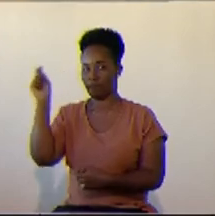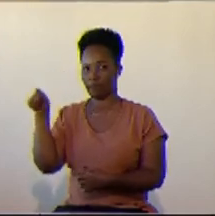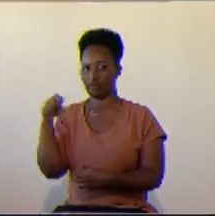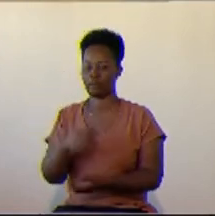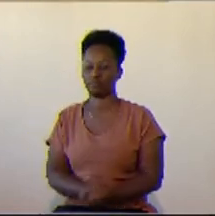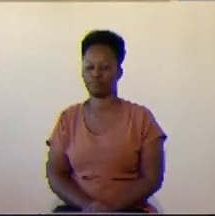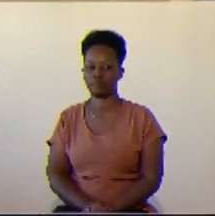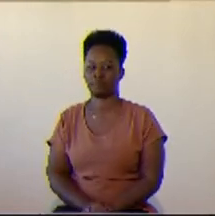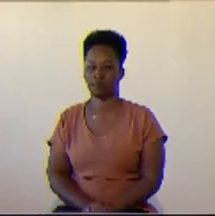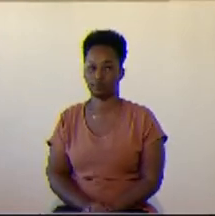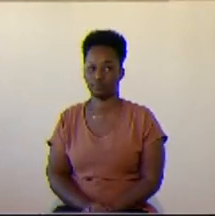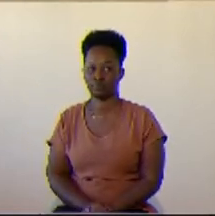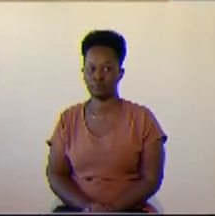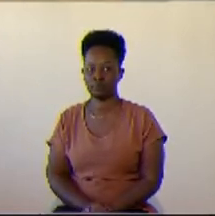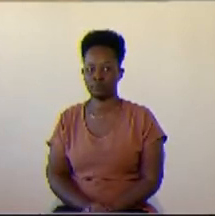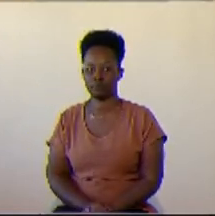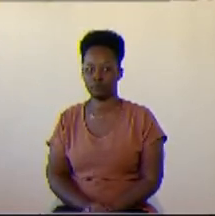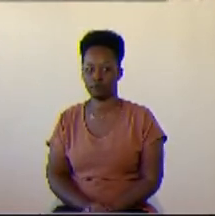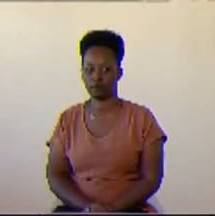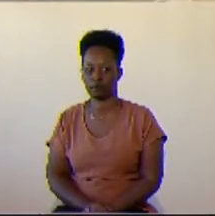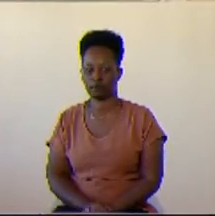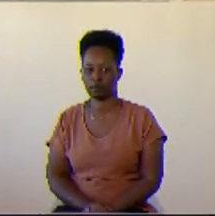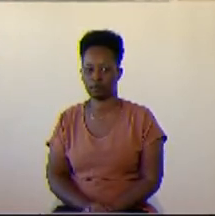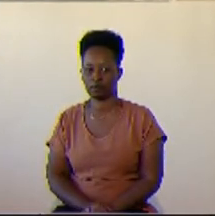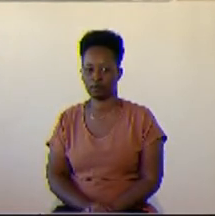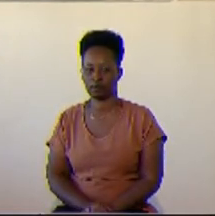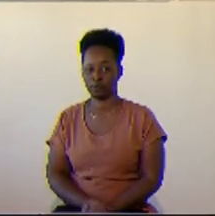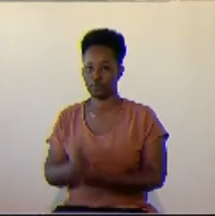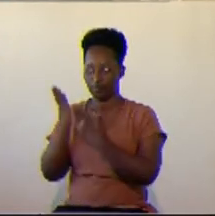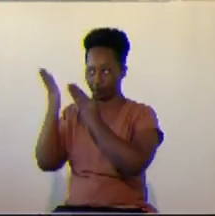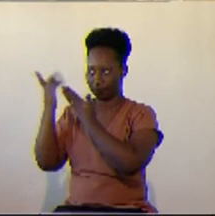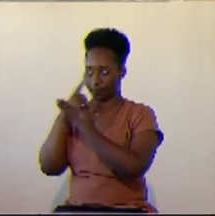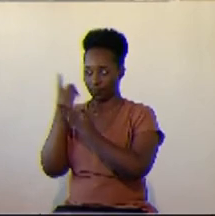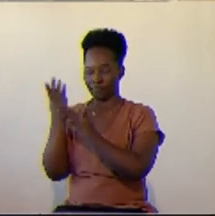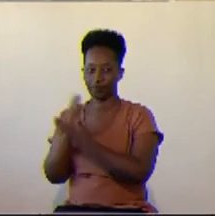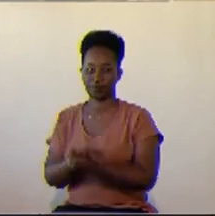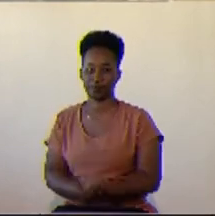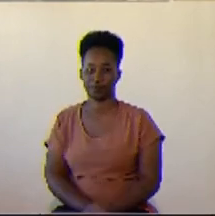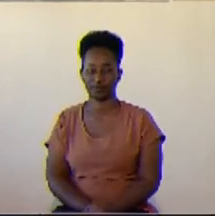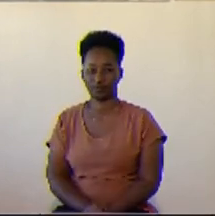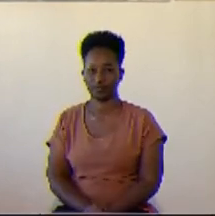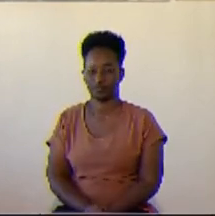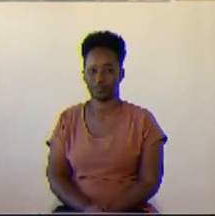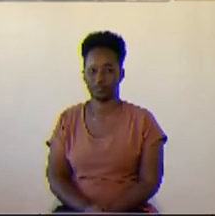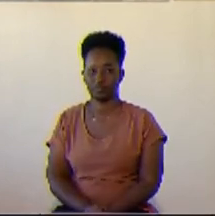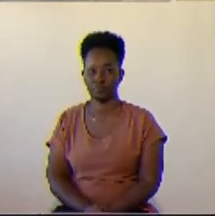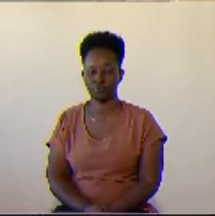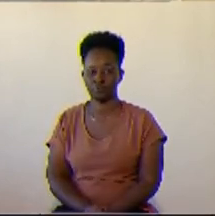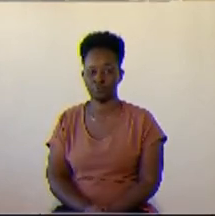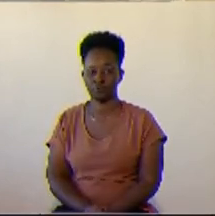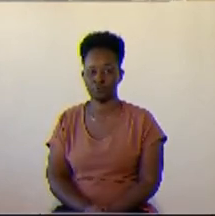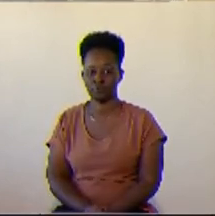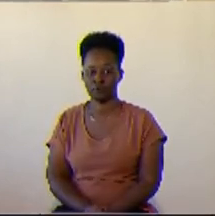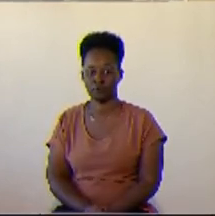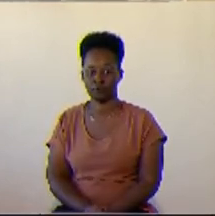that, okay, because they are common. So we remain with it. Density of A times height of A is equal